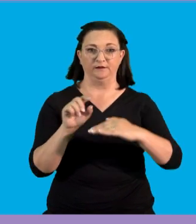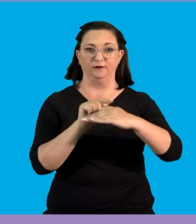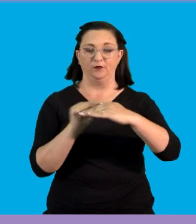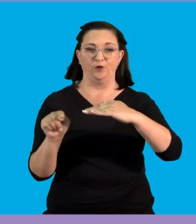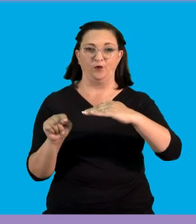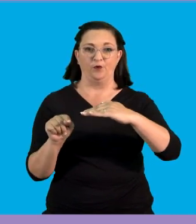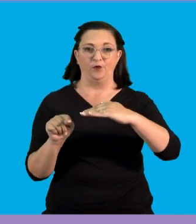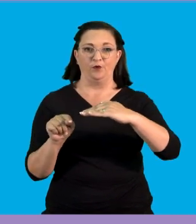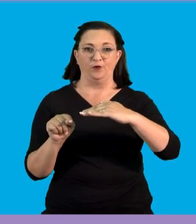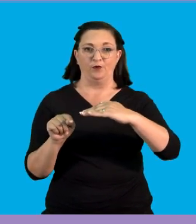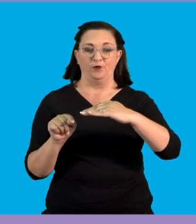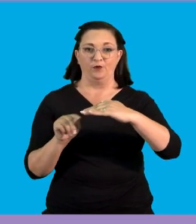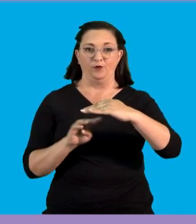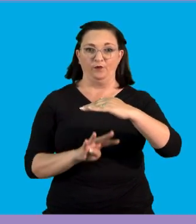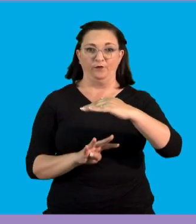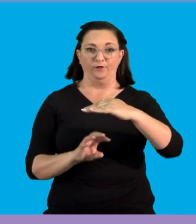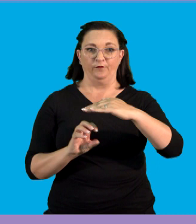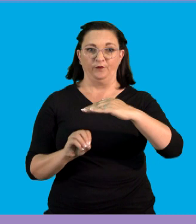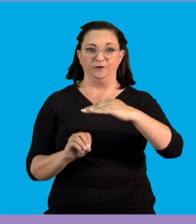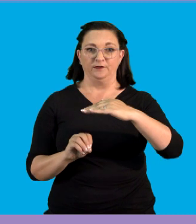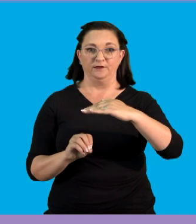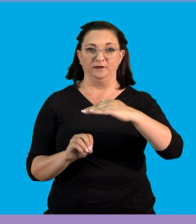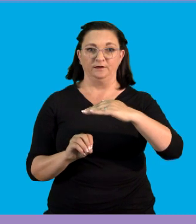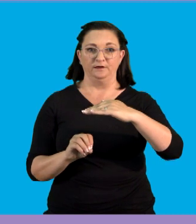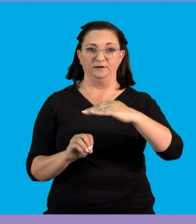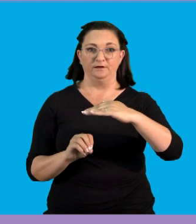290 divided by 40